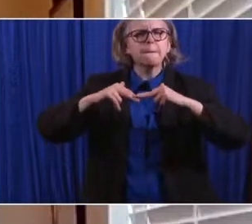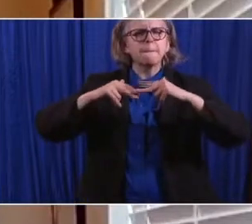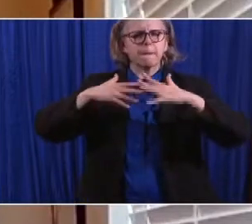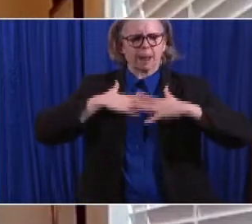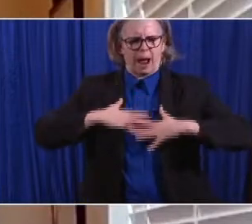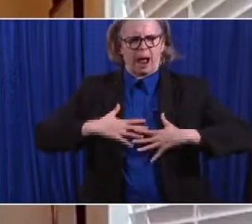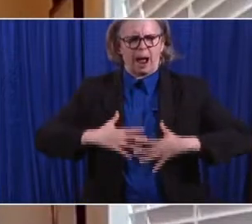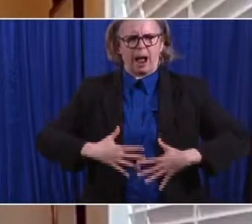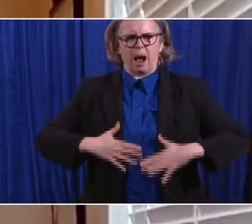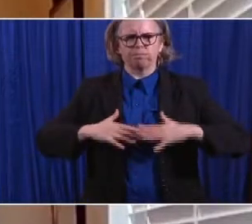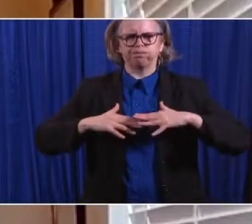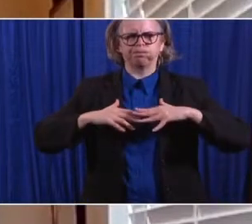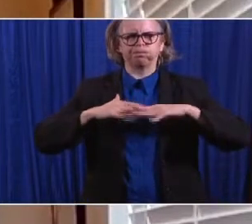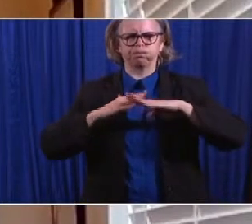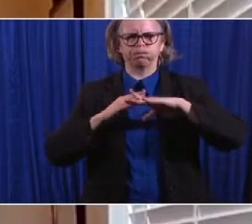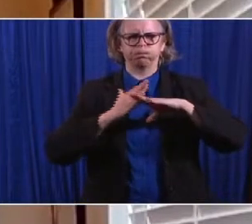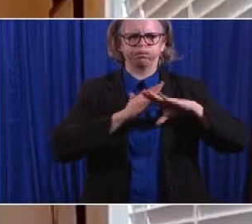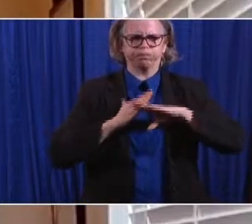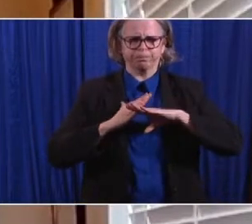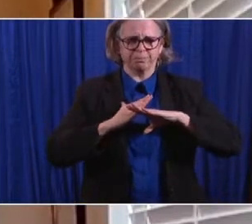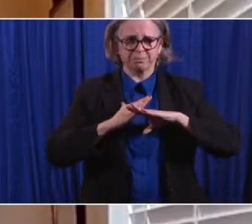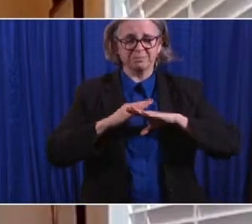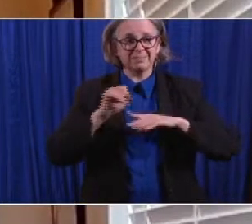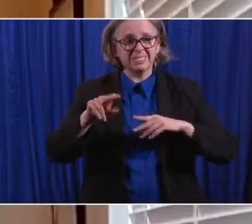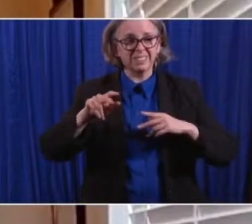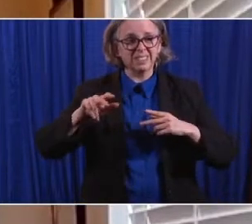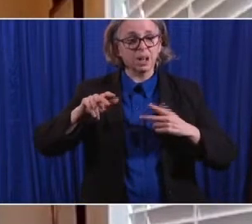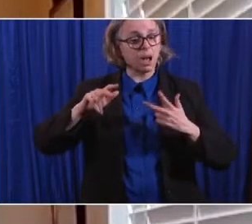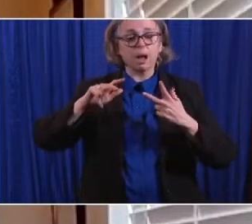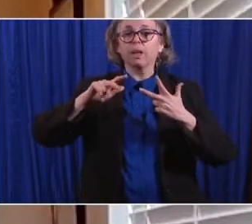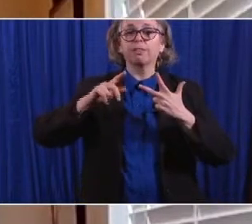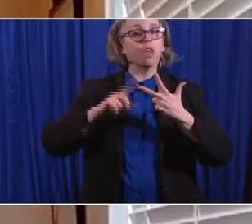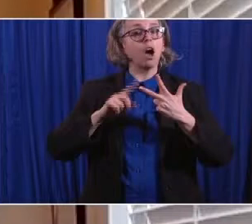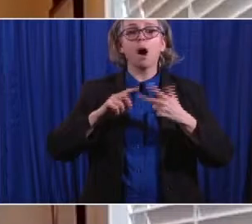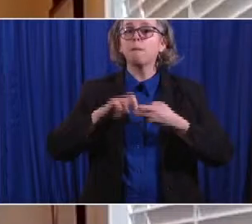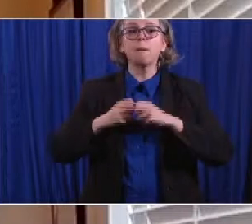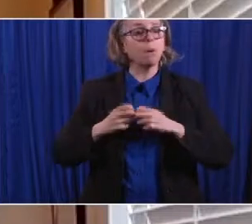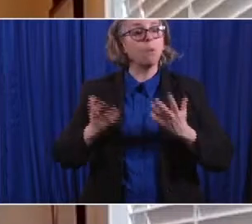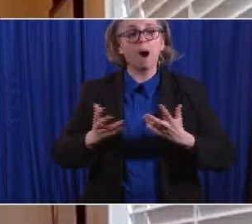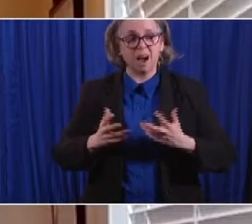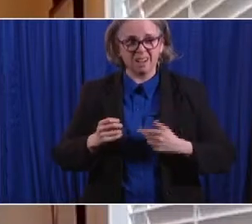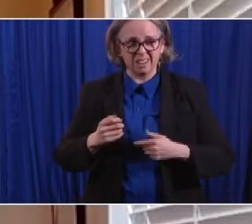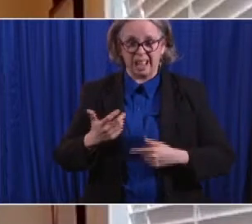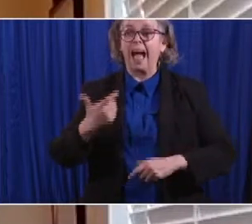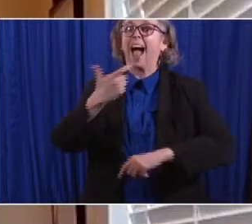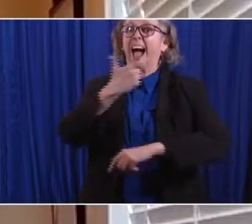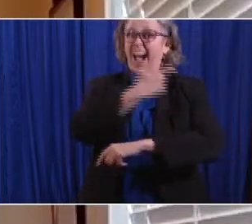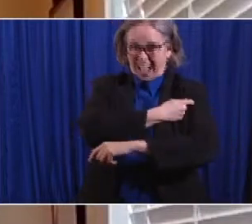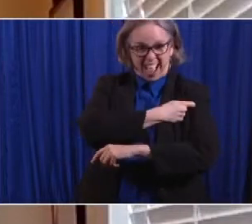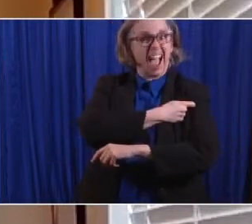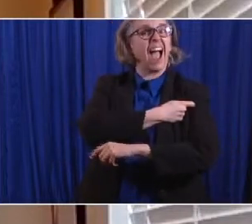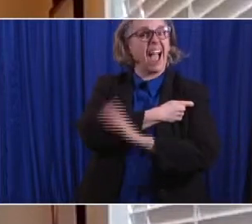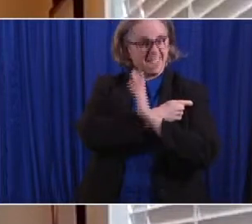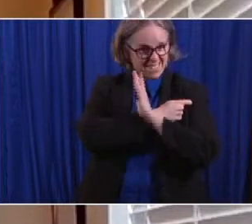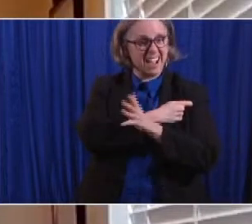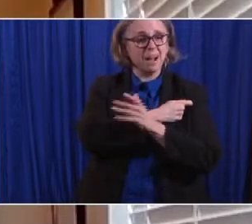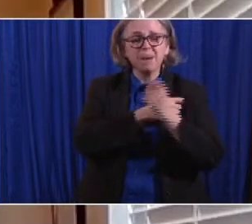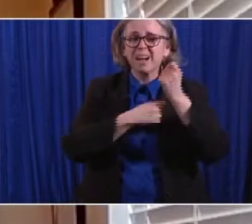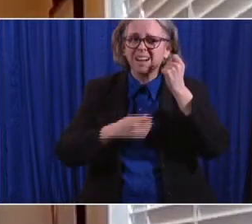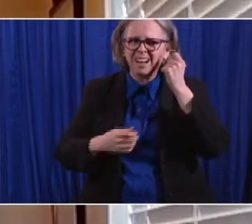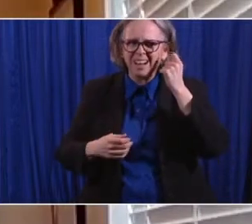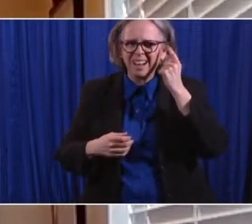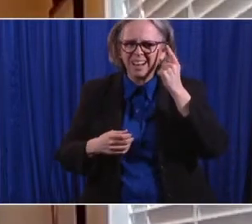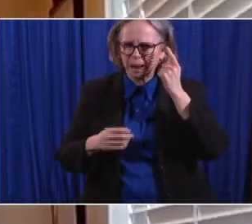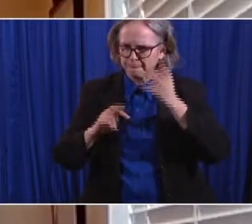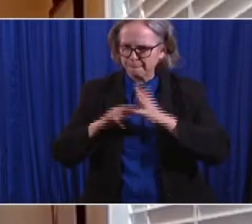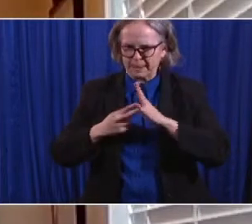vaccination. And then the third issue is that even once we're fully vaccinated, our immune systems are ready to go. When